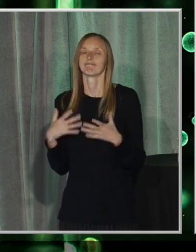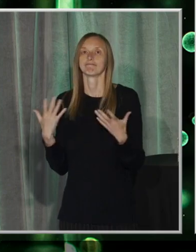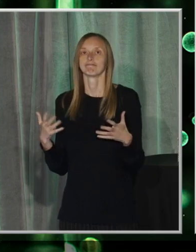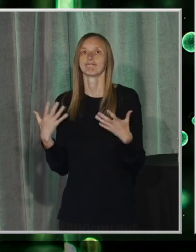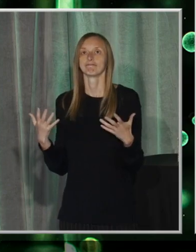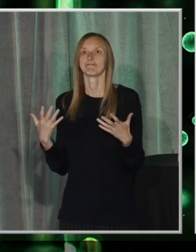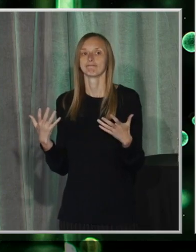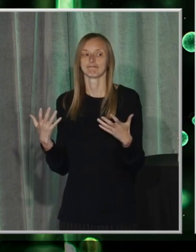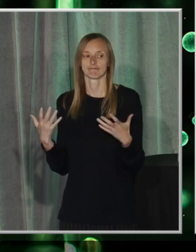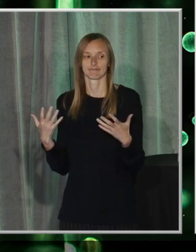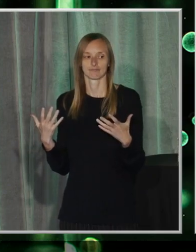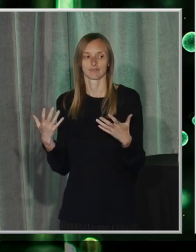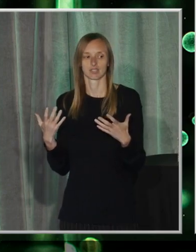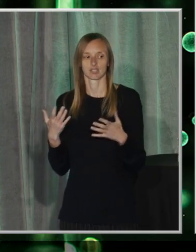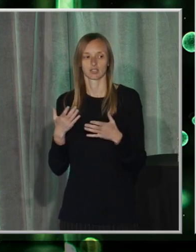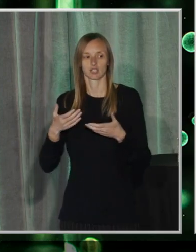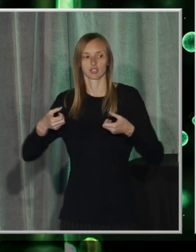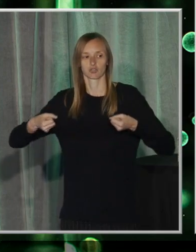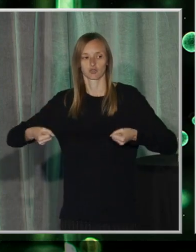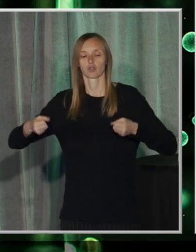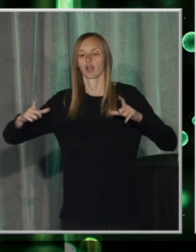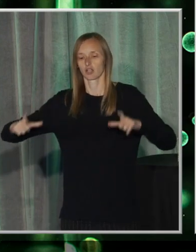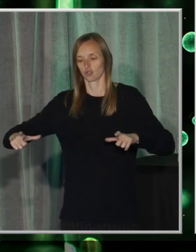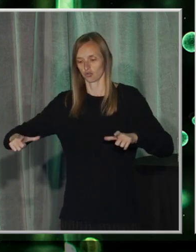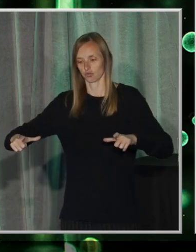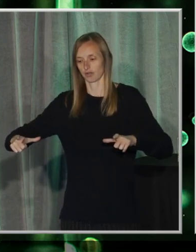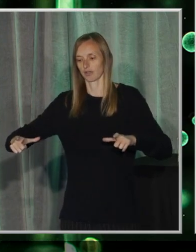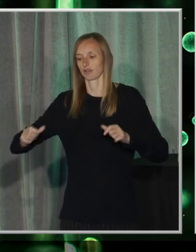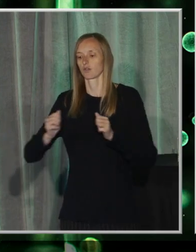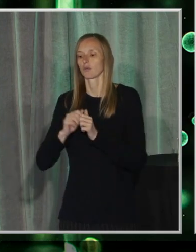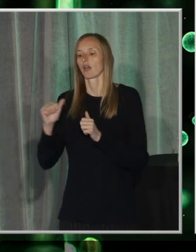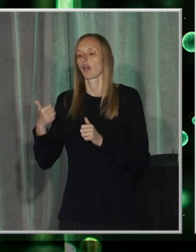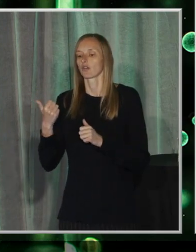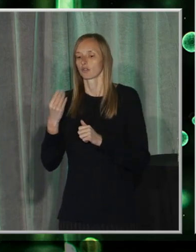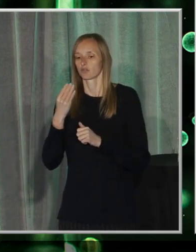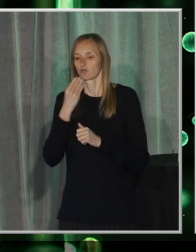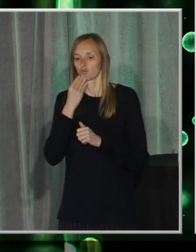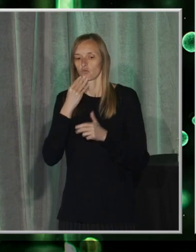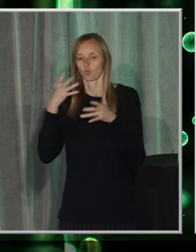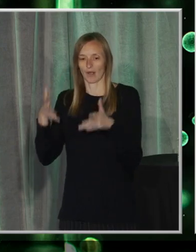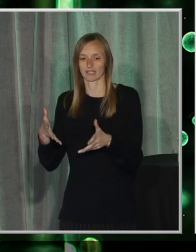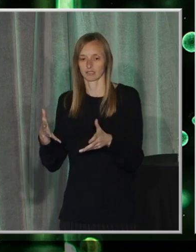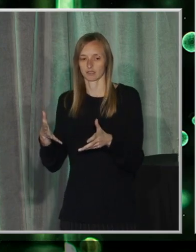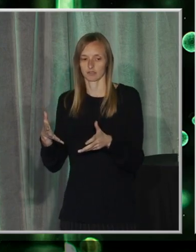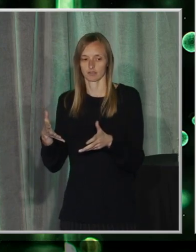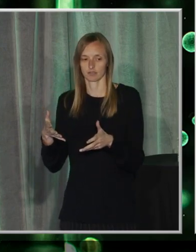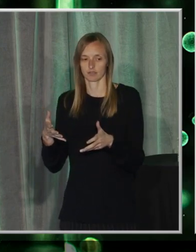in a tray with some other food waste.